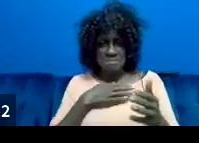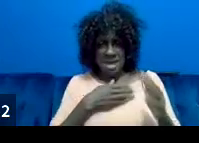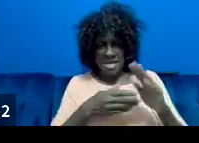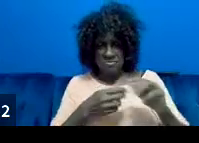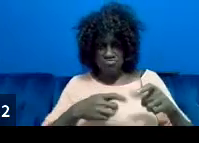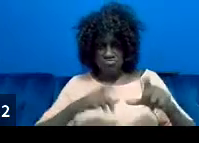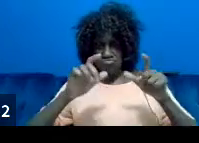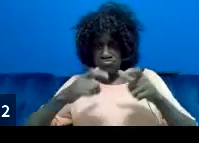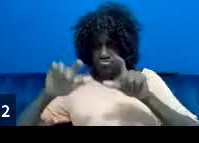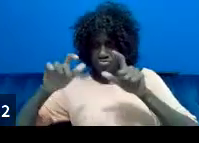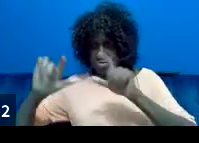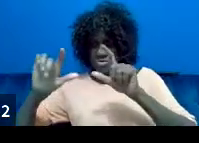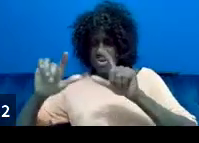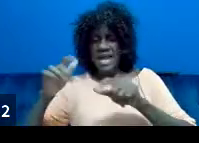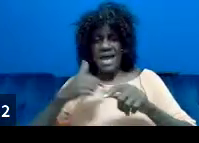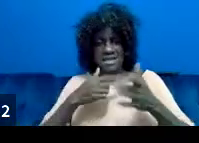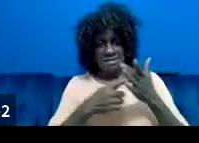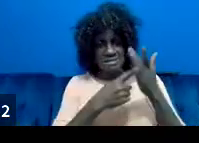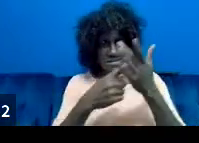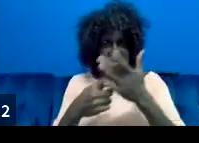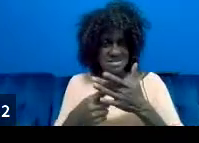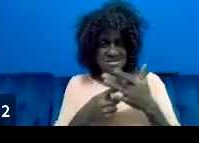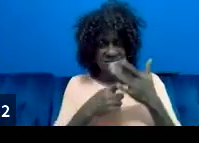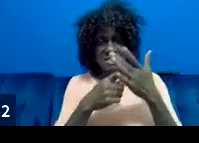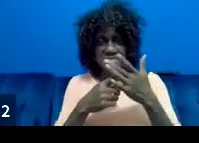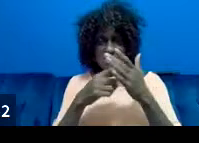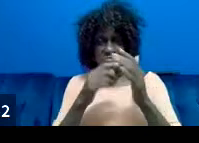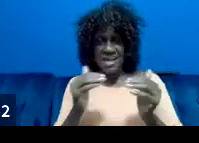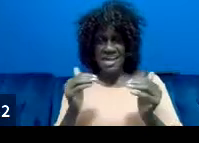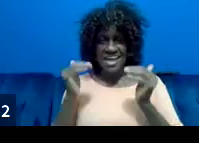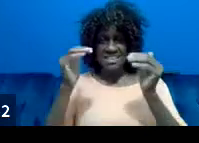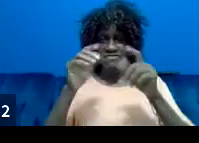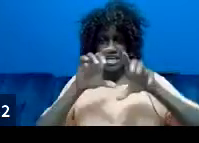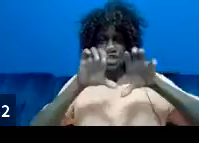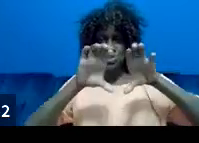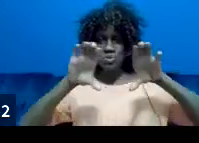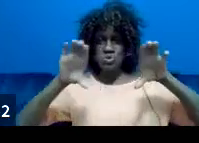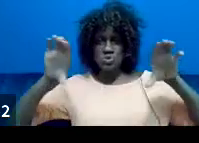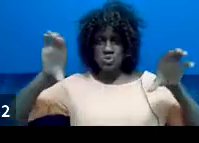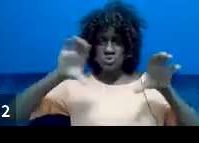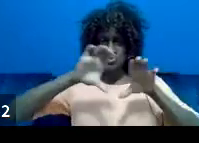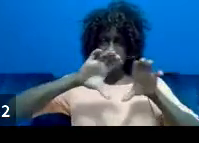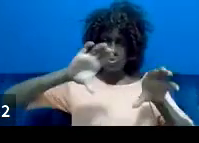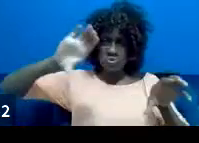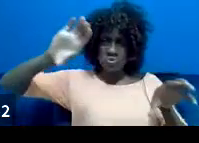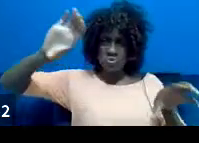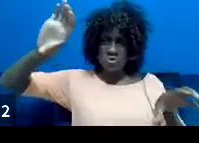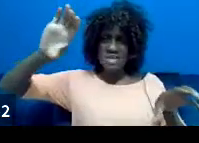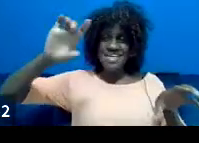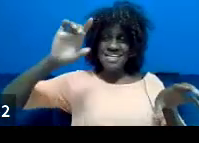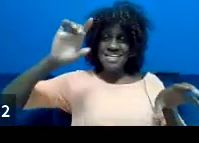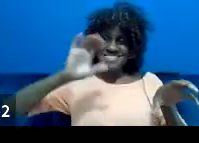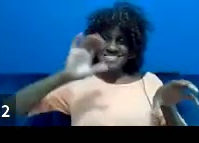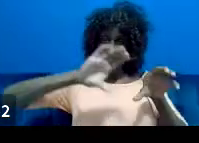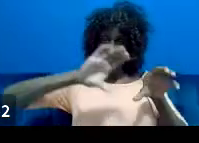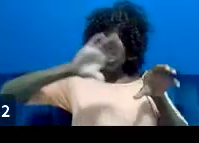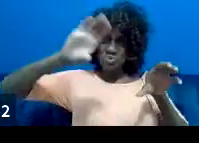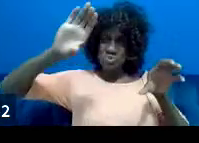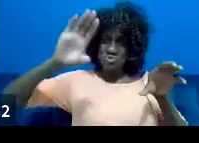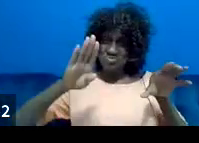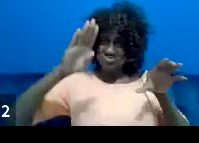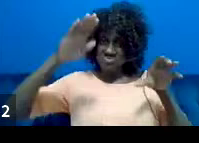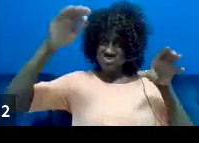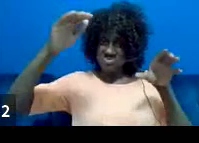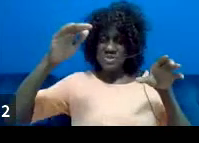talked about a elevated tube, where I was saying that that elevated tube could